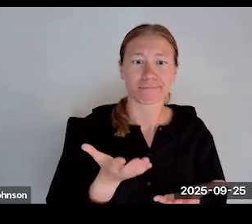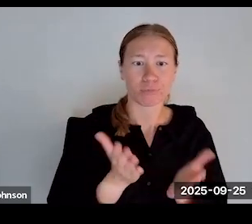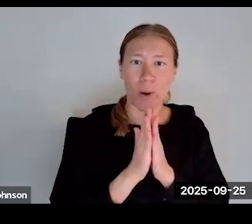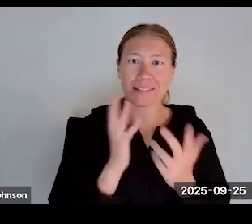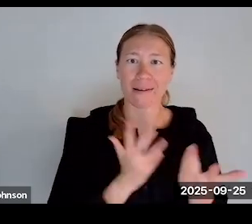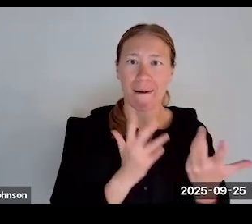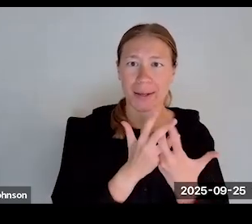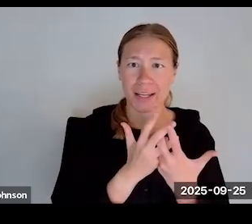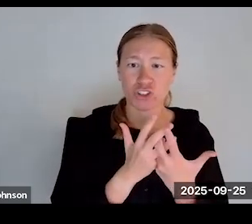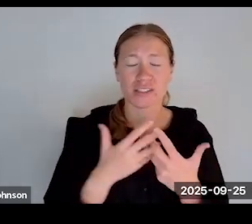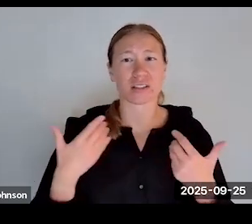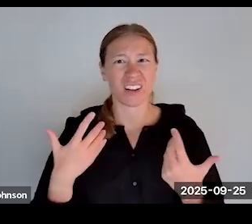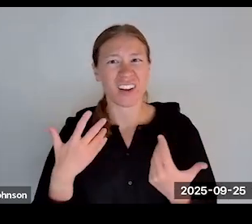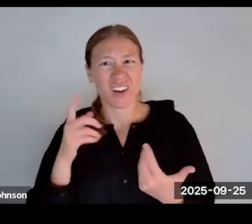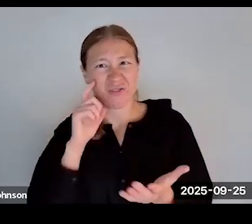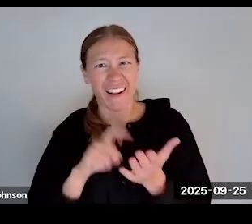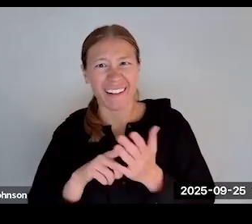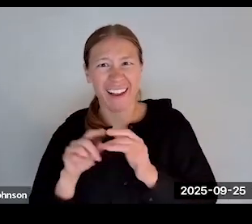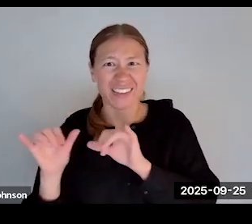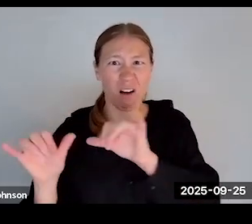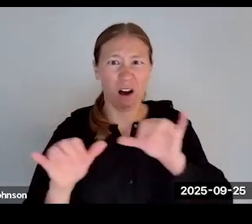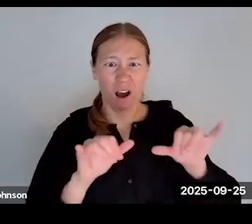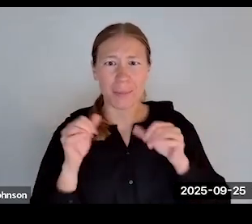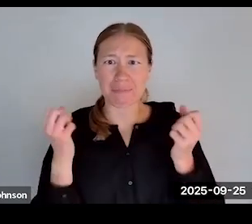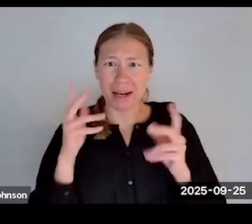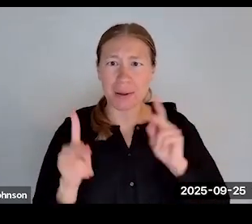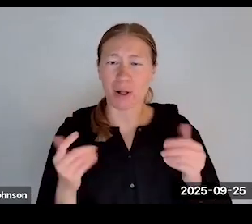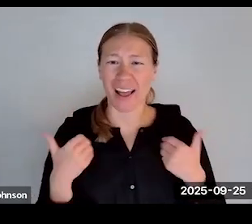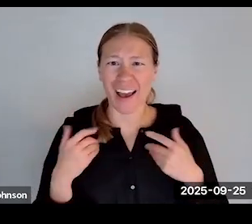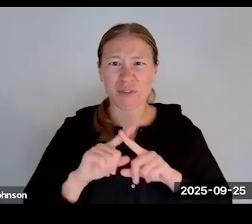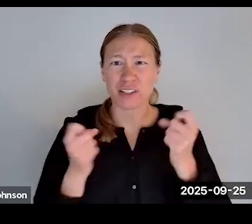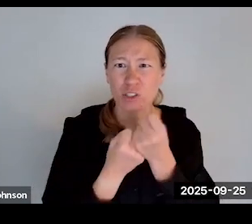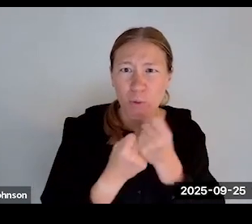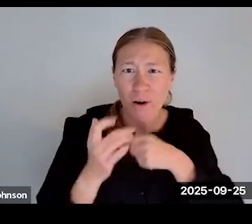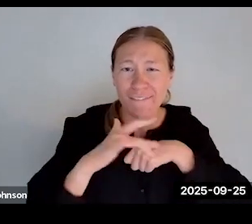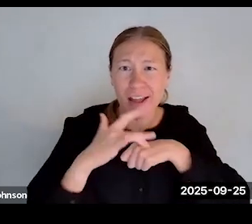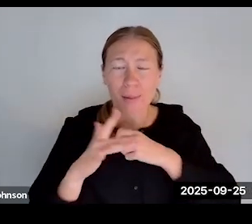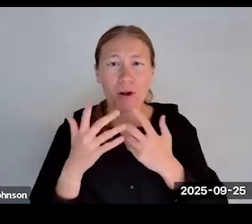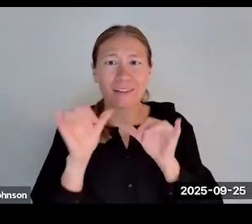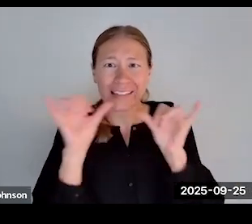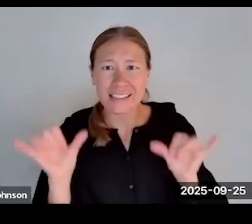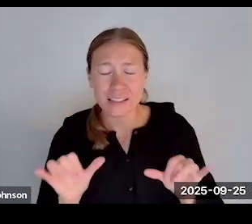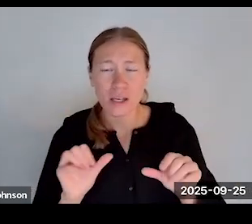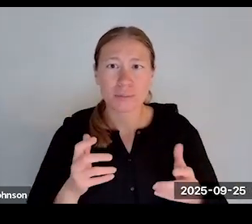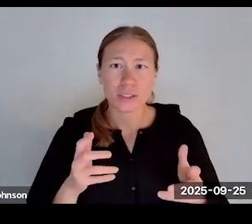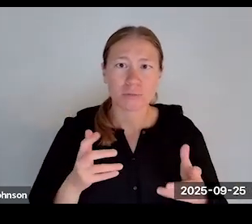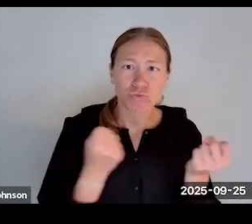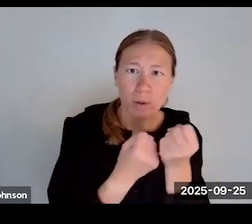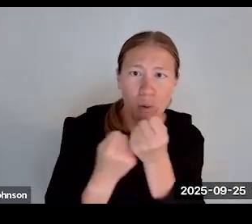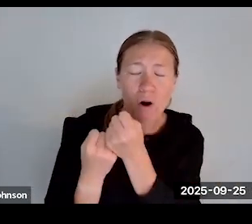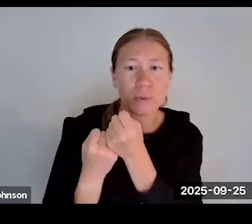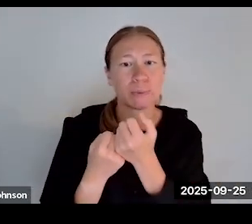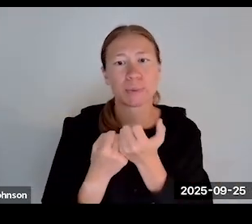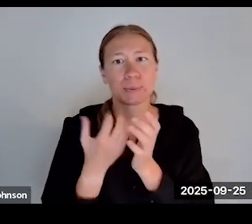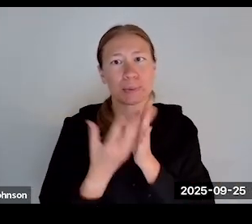the condition is common, the support systems around it are still limited. Raising awareness is critical